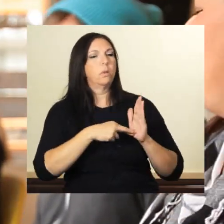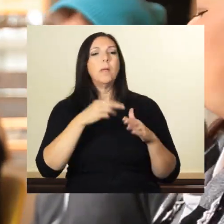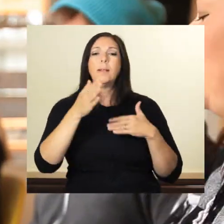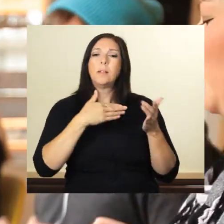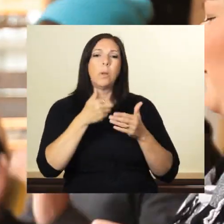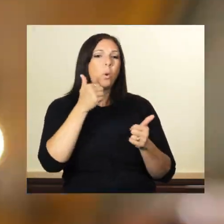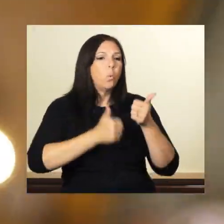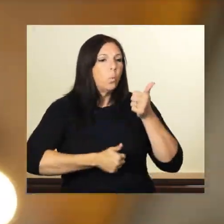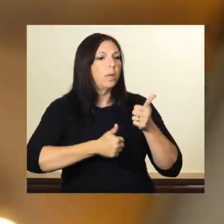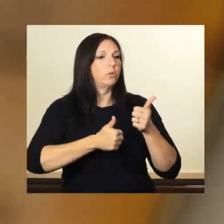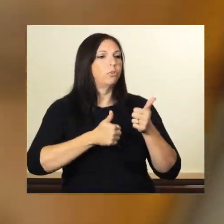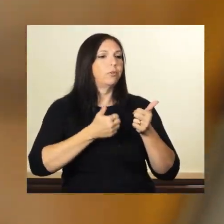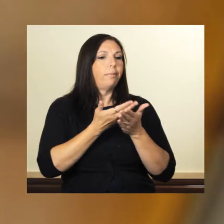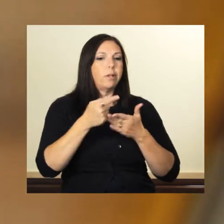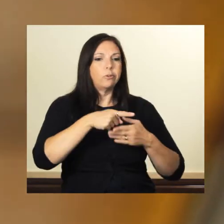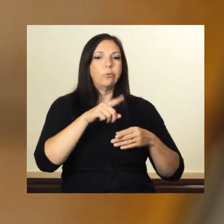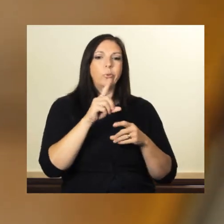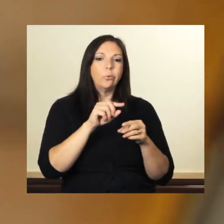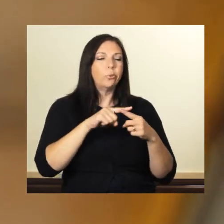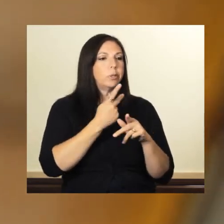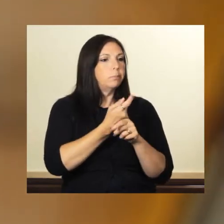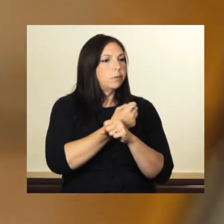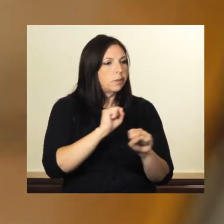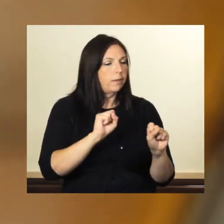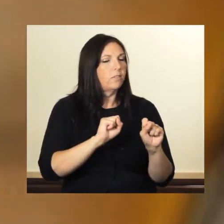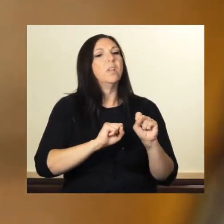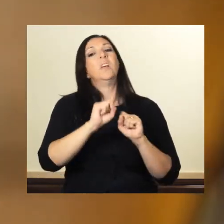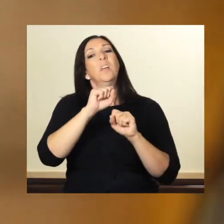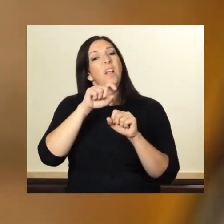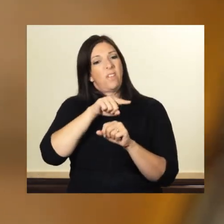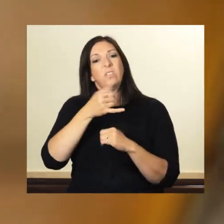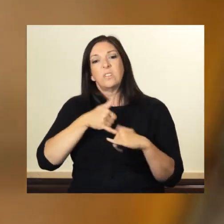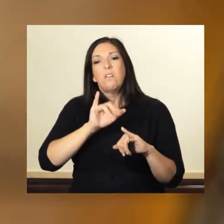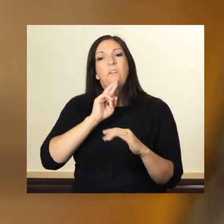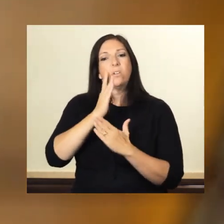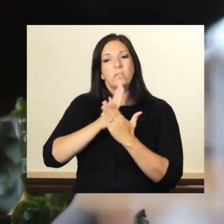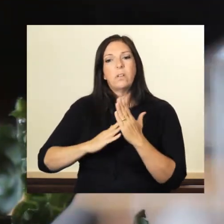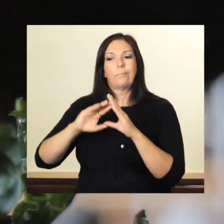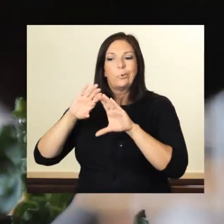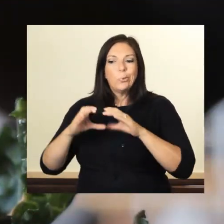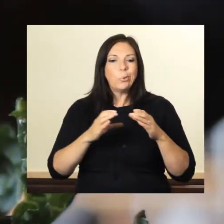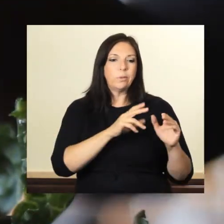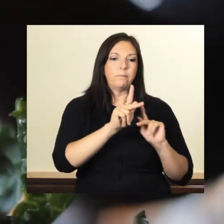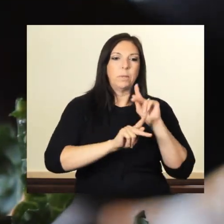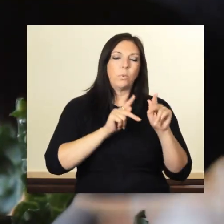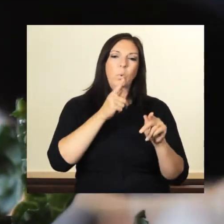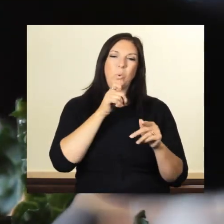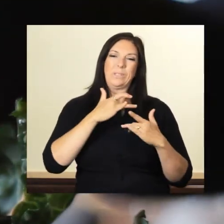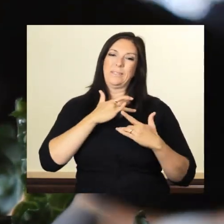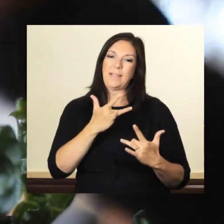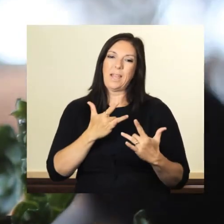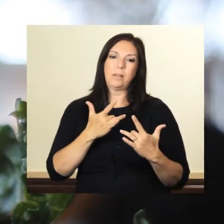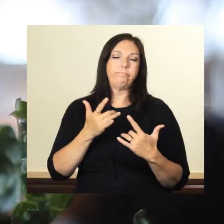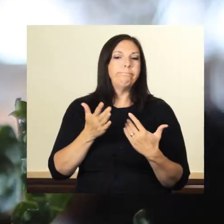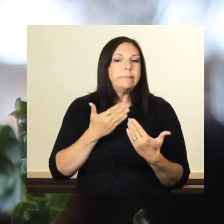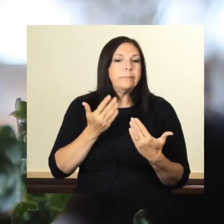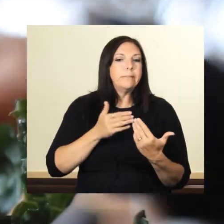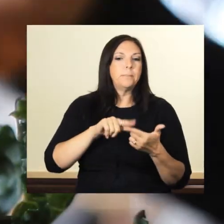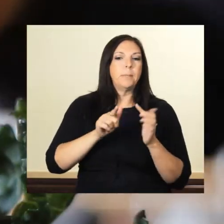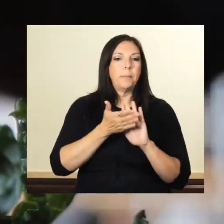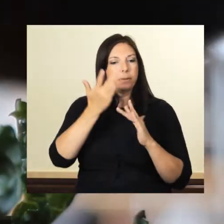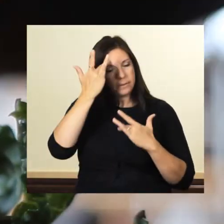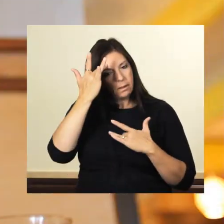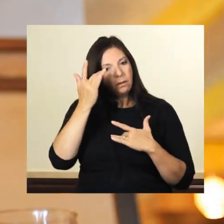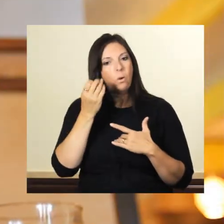what precautions are taken to ensure their safety certain segments of the population are still more prone to becoming sick or